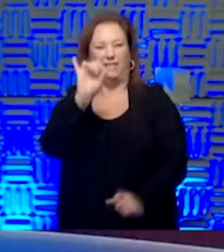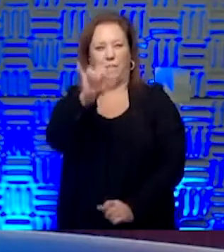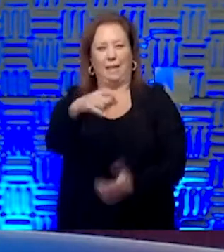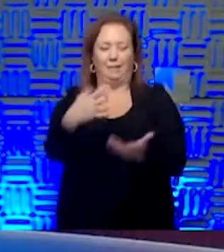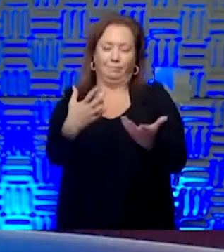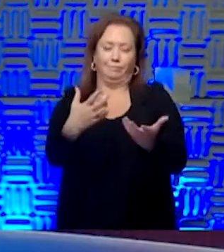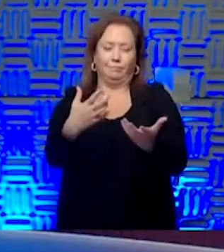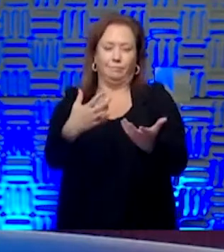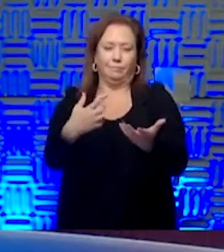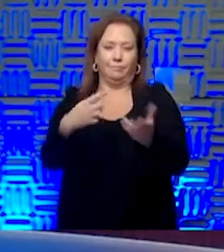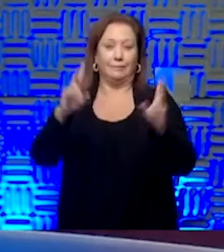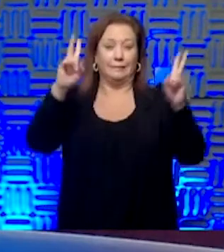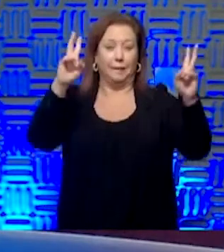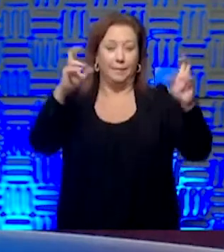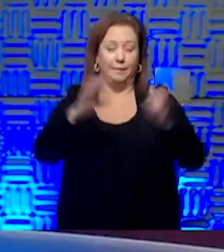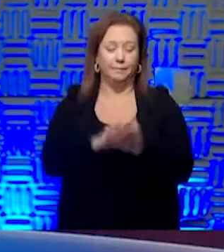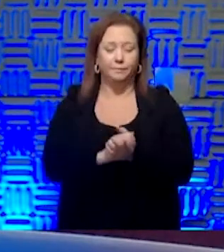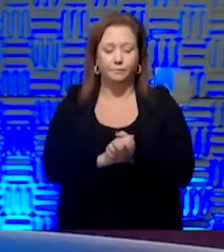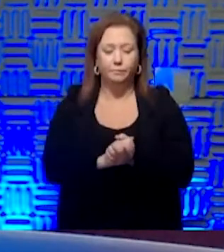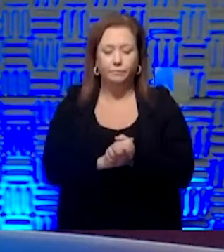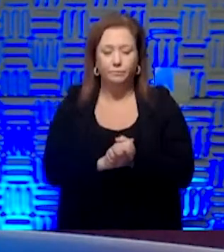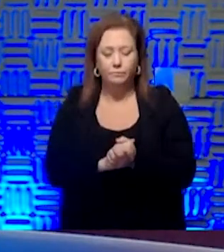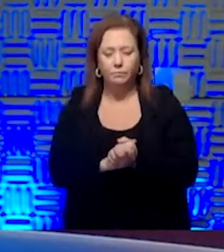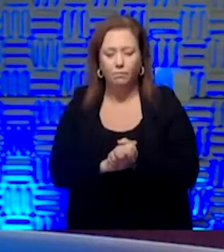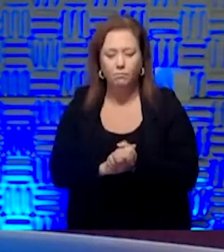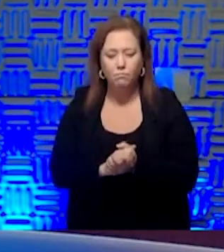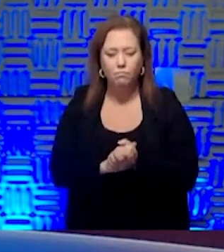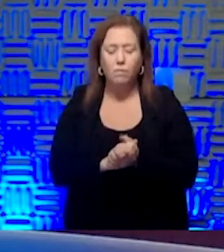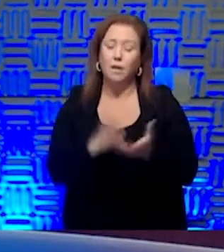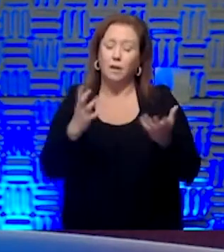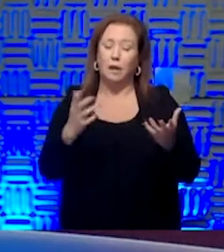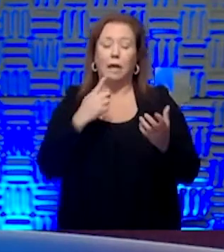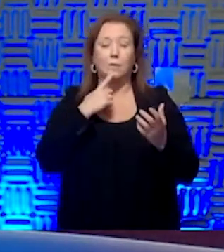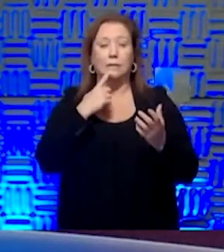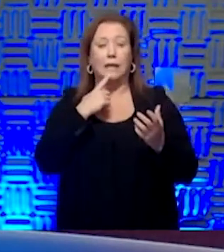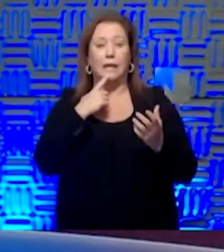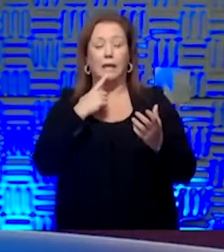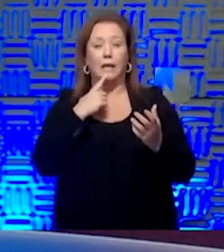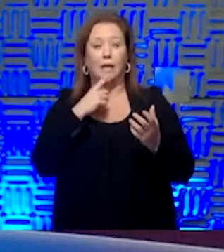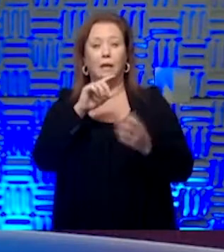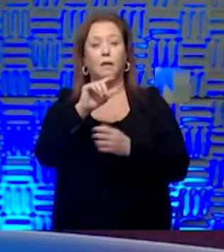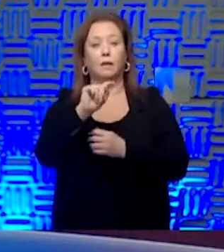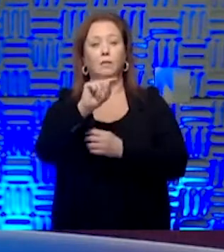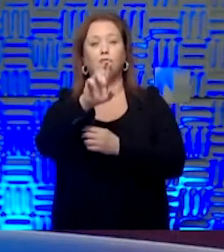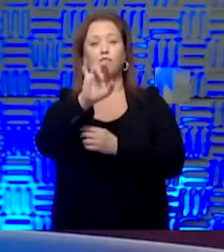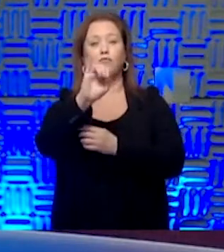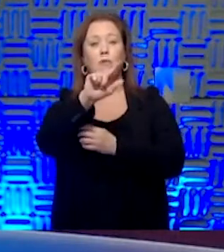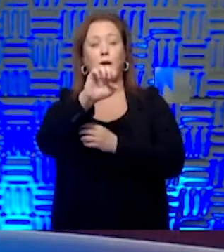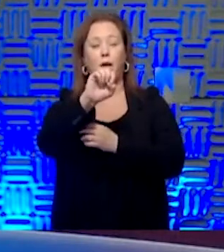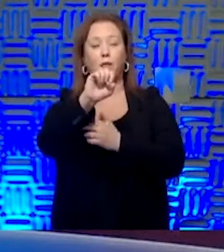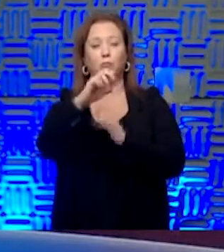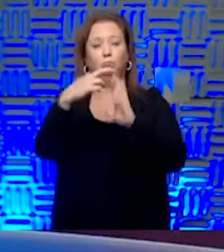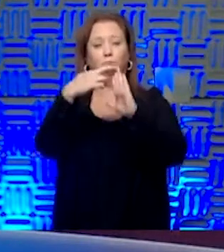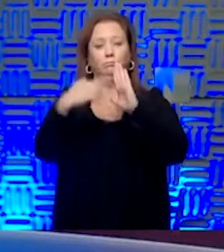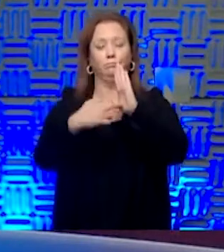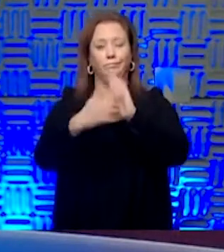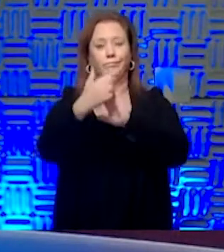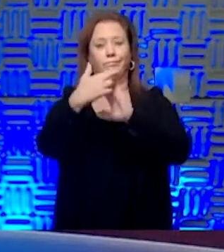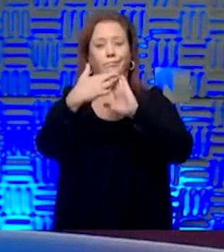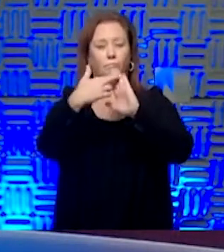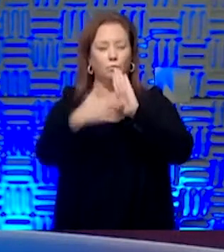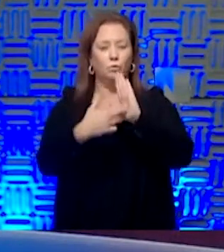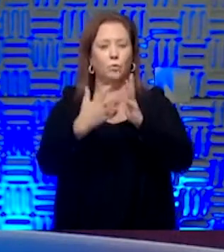that discussion. And so, I would say that talk about triage protocols we would like